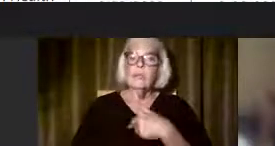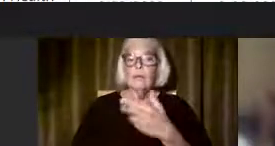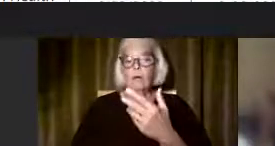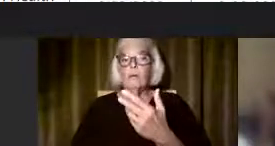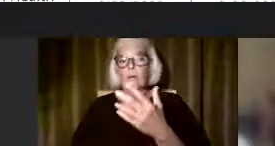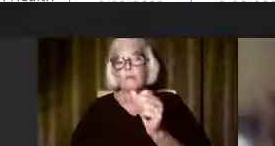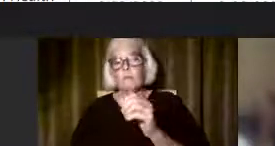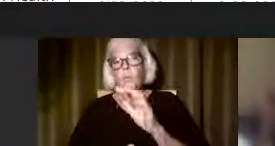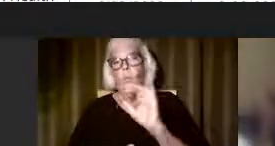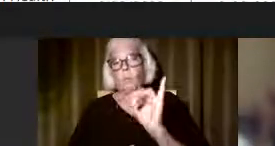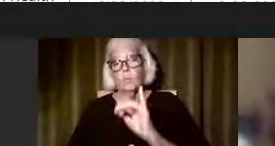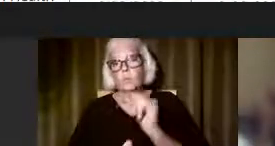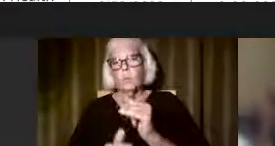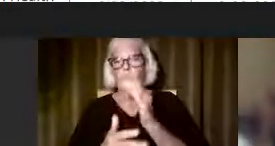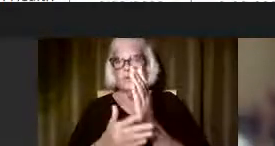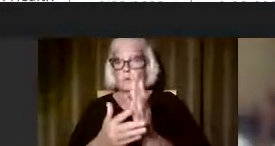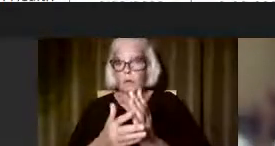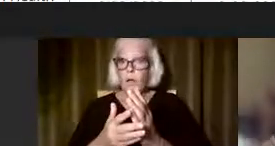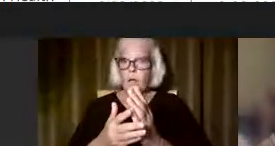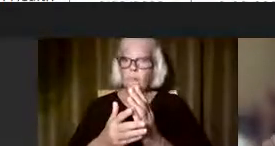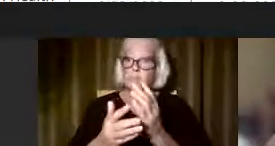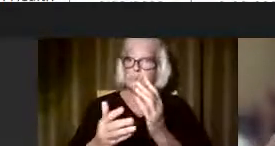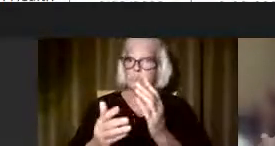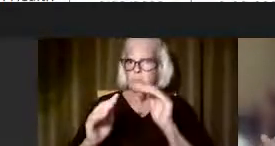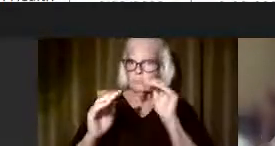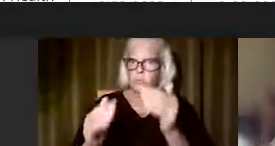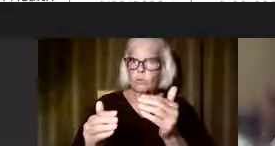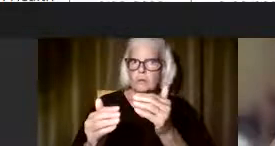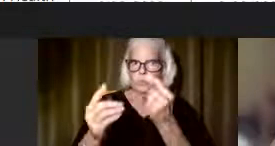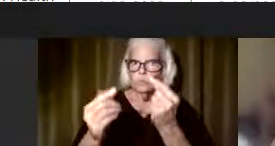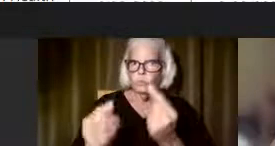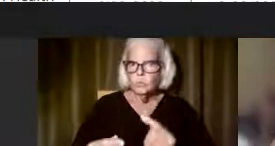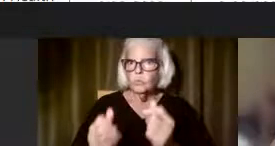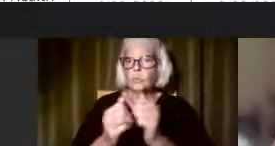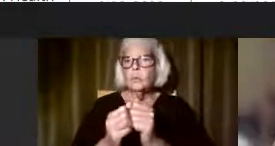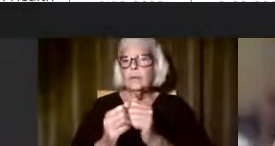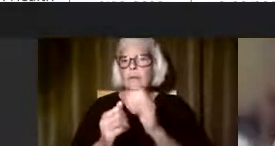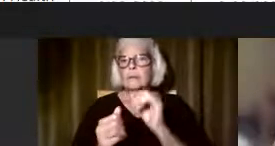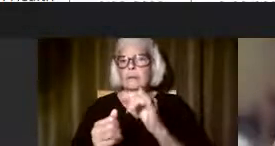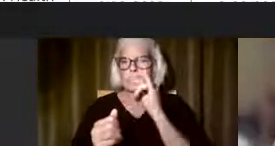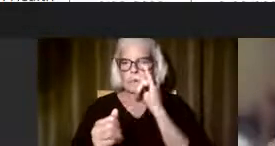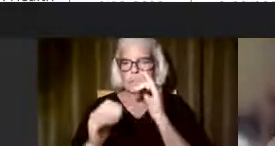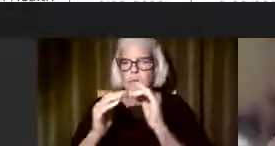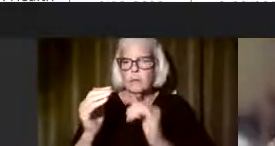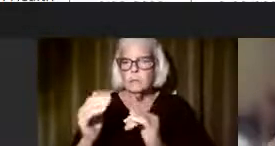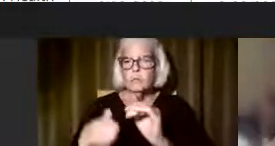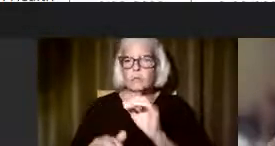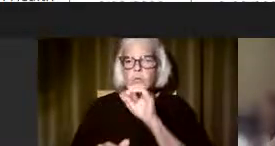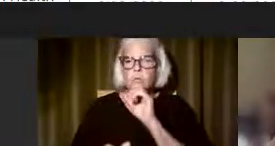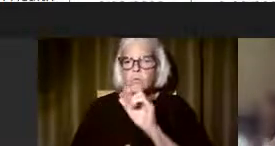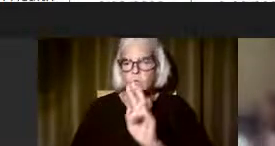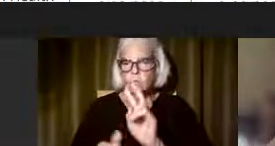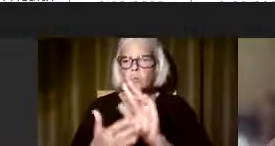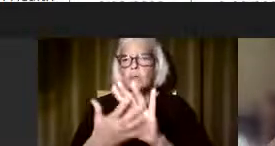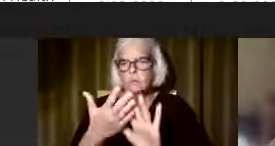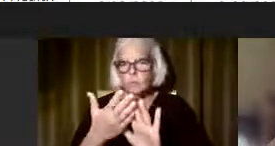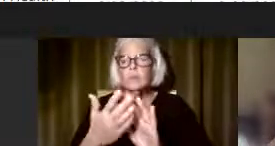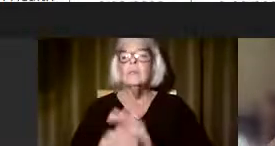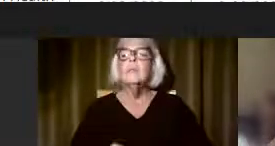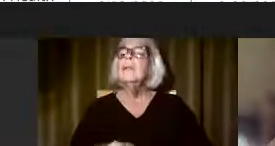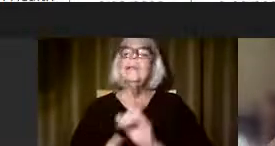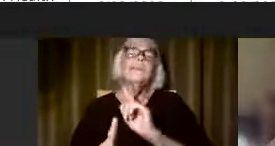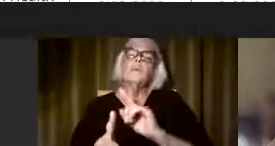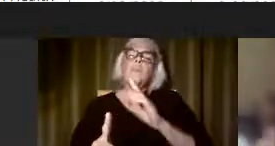tests. But that's where we are kind of in our response right now, is that the state no longer needs to take a